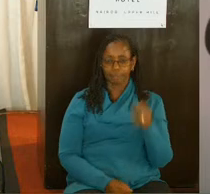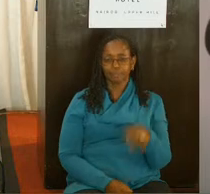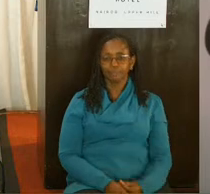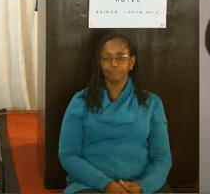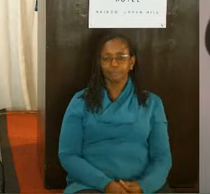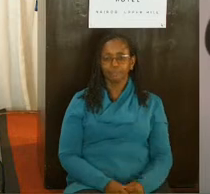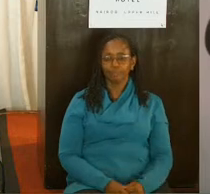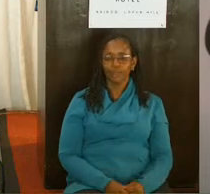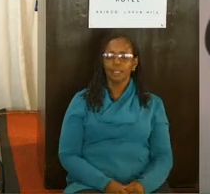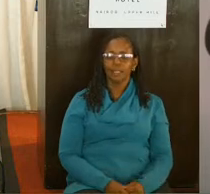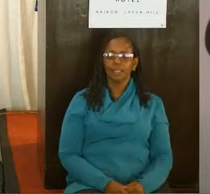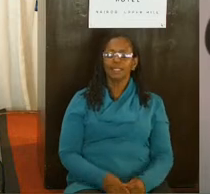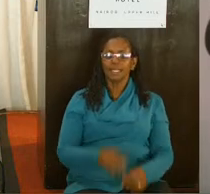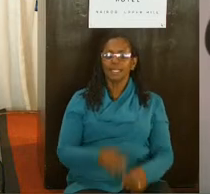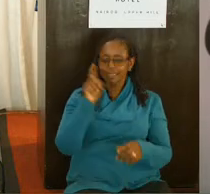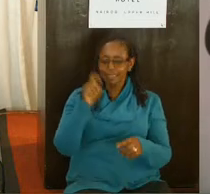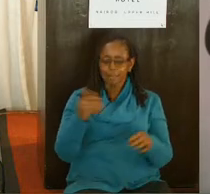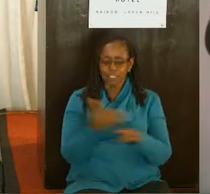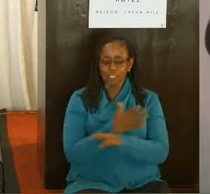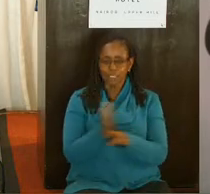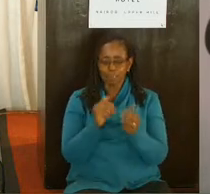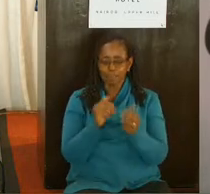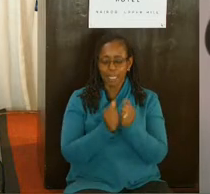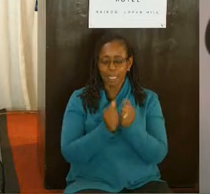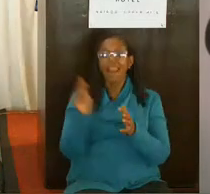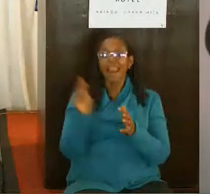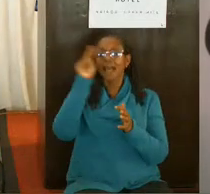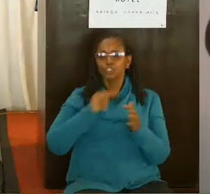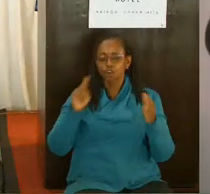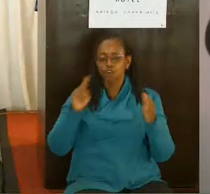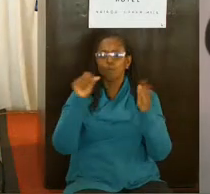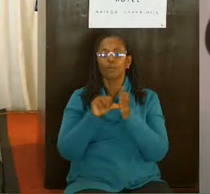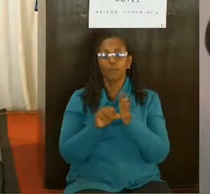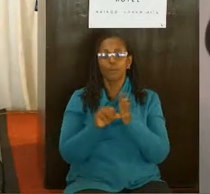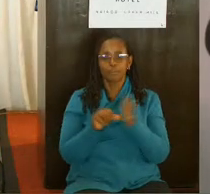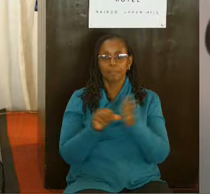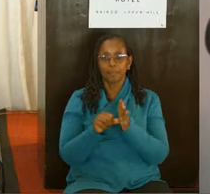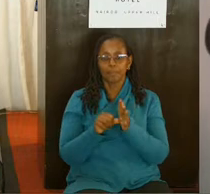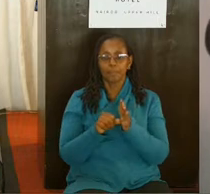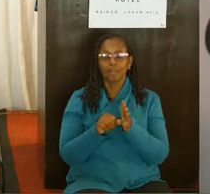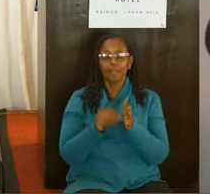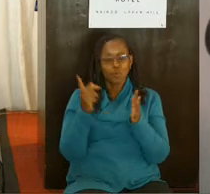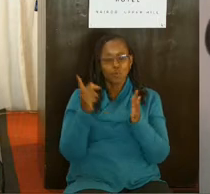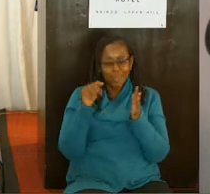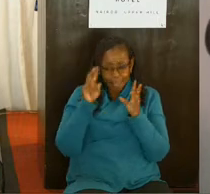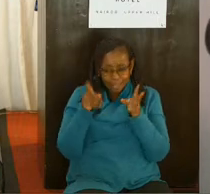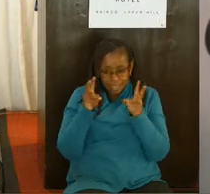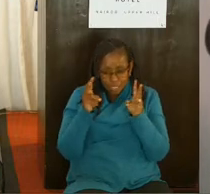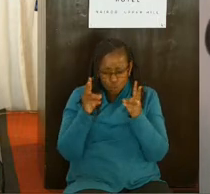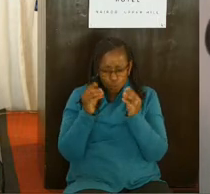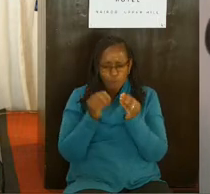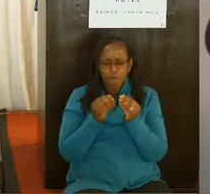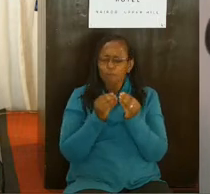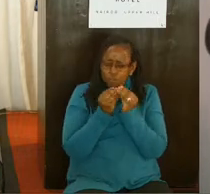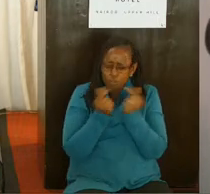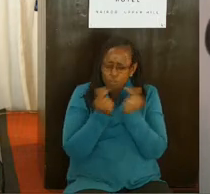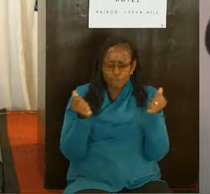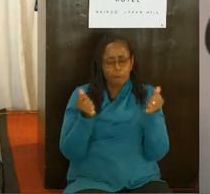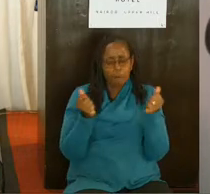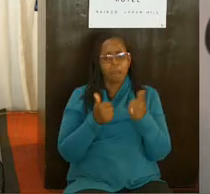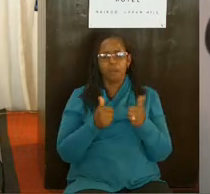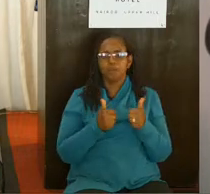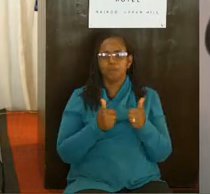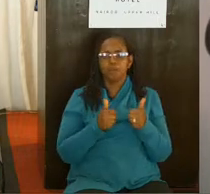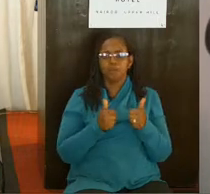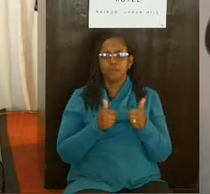cheating in National exams became a national disaster and I don't think we've ever overcome that um you know that I